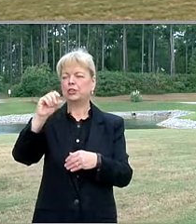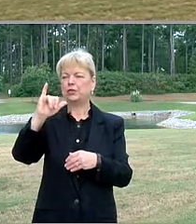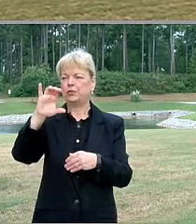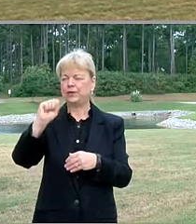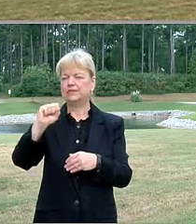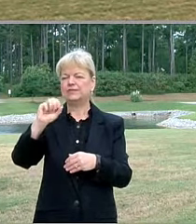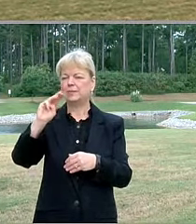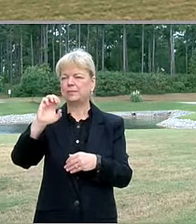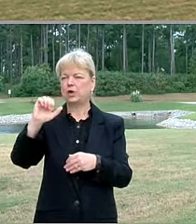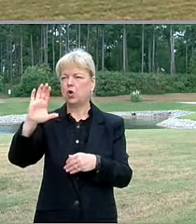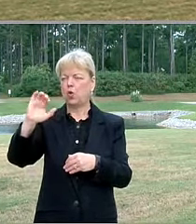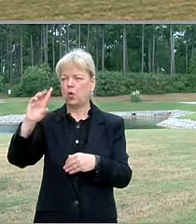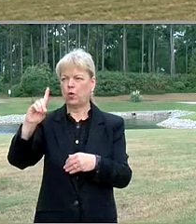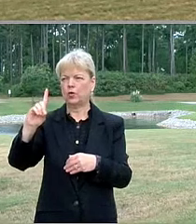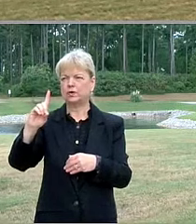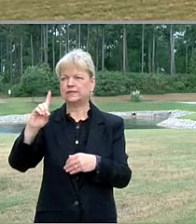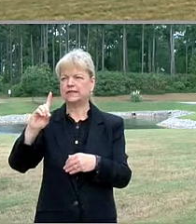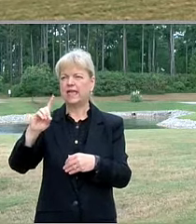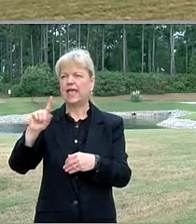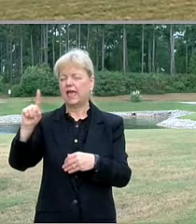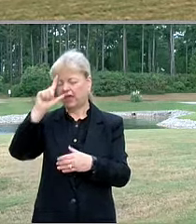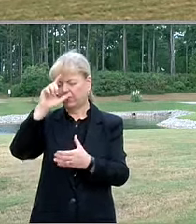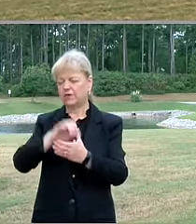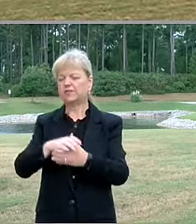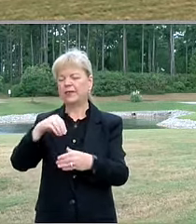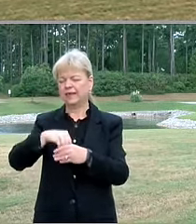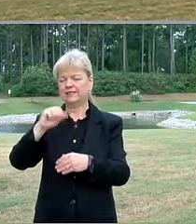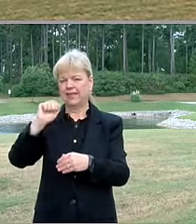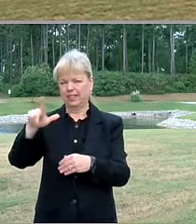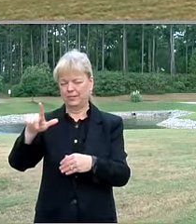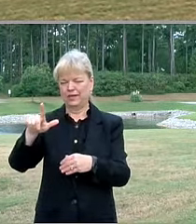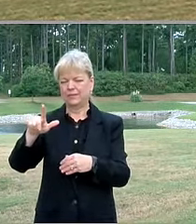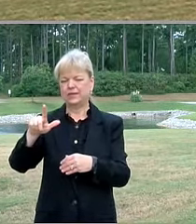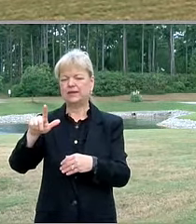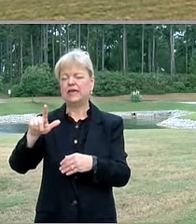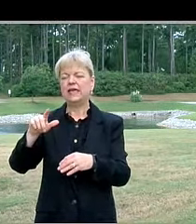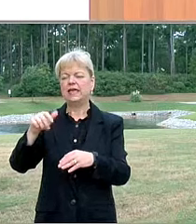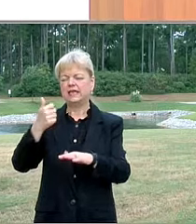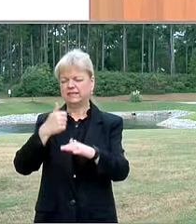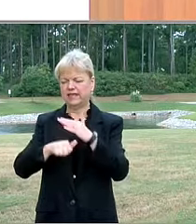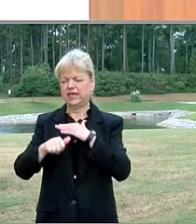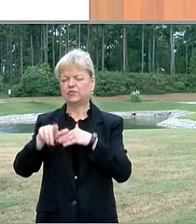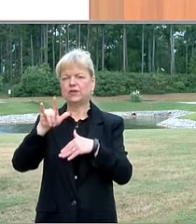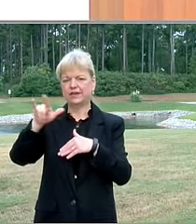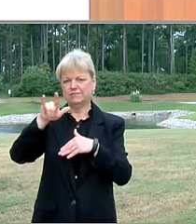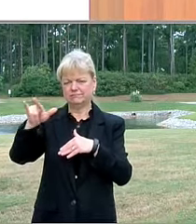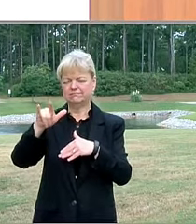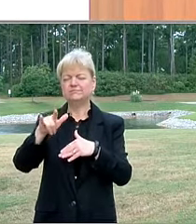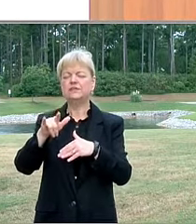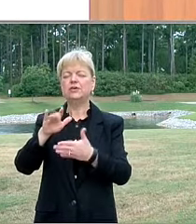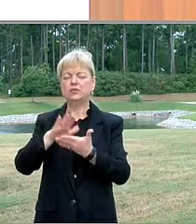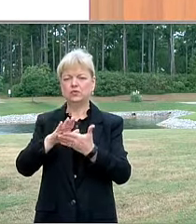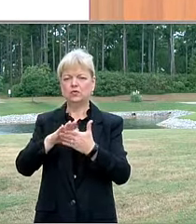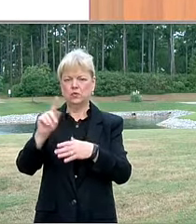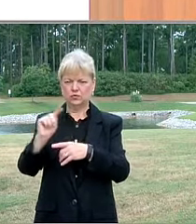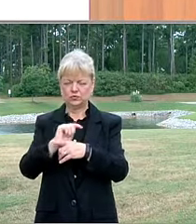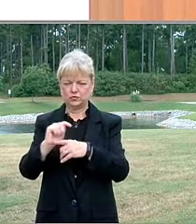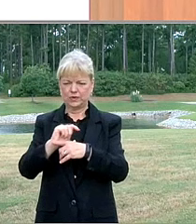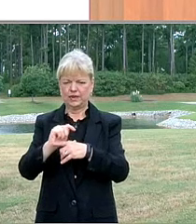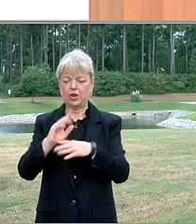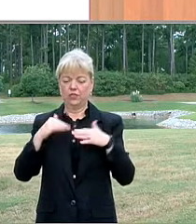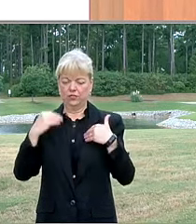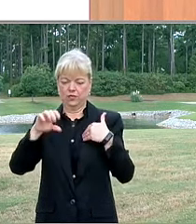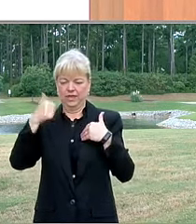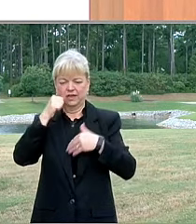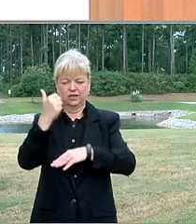is currently stationed at Fort Novosel here in Alabama, where he's undergoing aviation flight school training. Their youngest